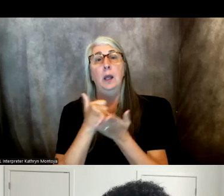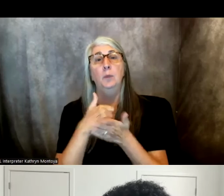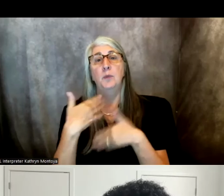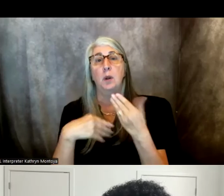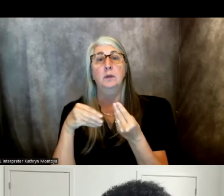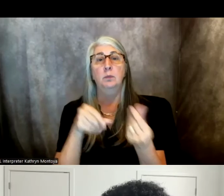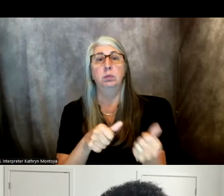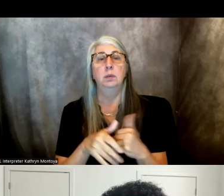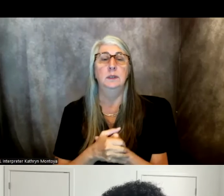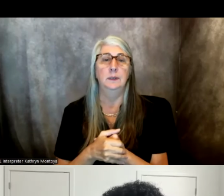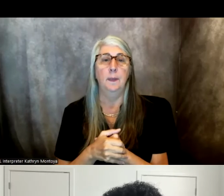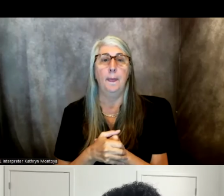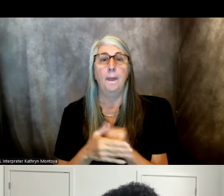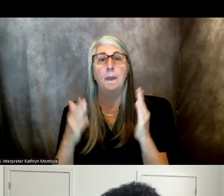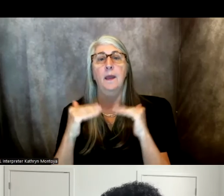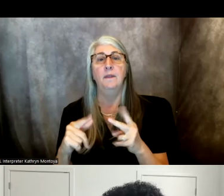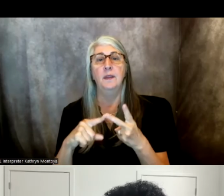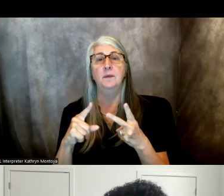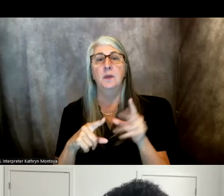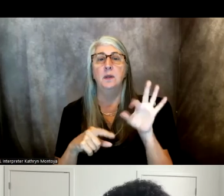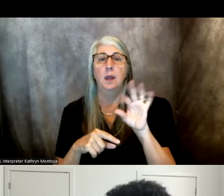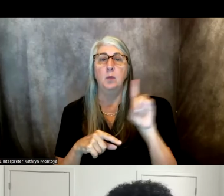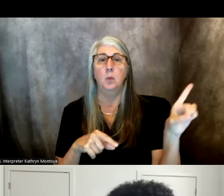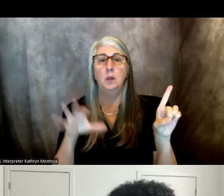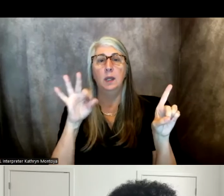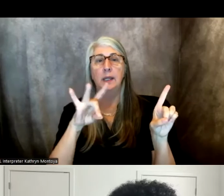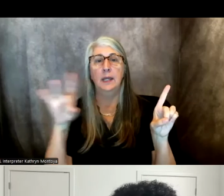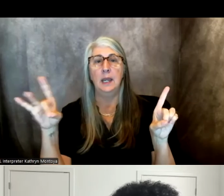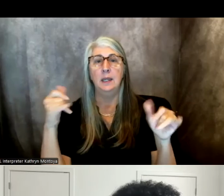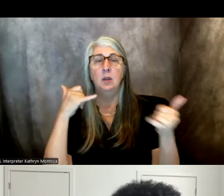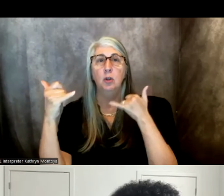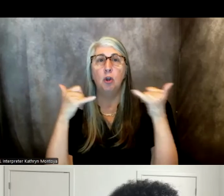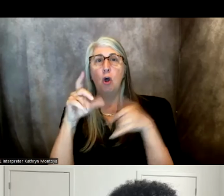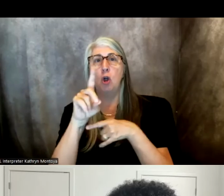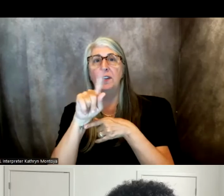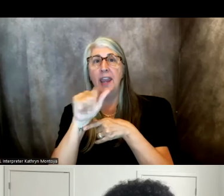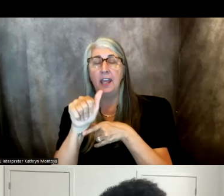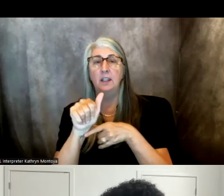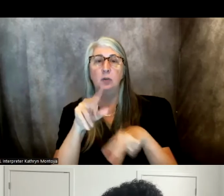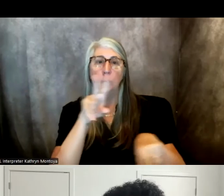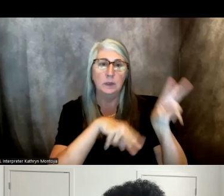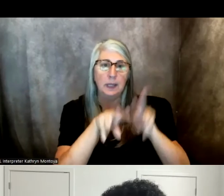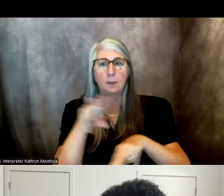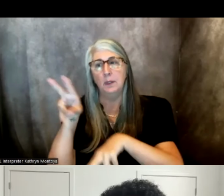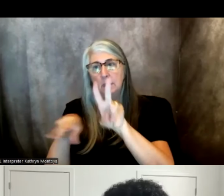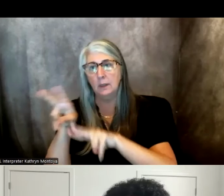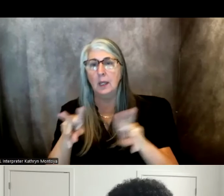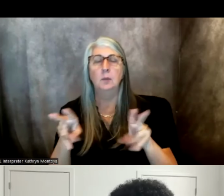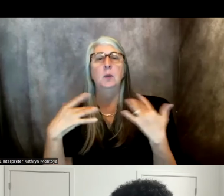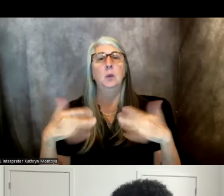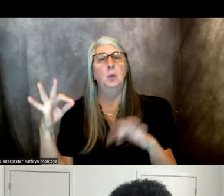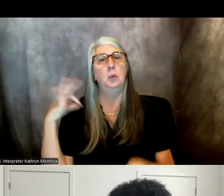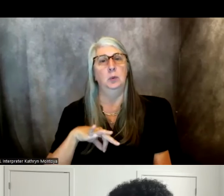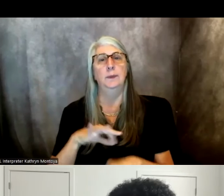in the last slide, but examining 911 and 988 call data together in working groups was super beneficial. All right, we can go to the next